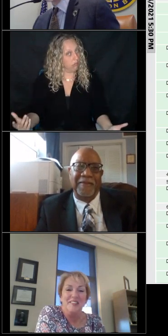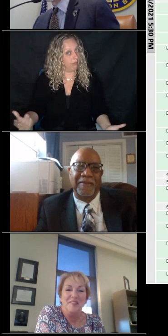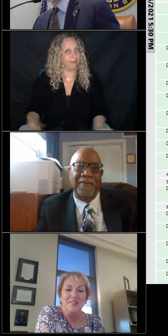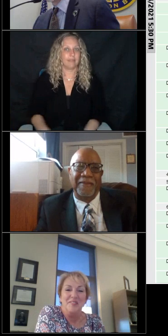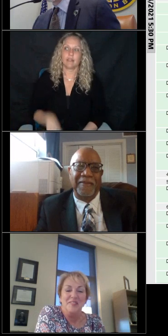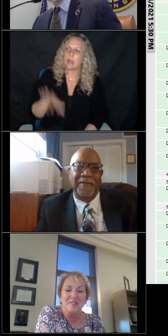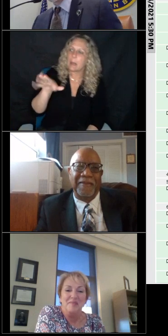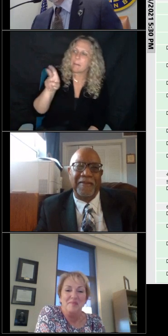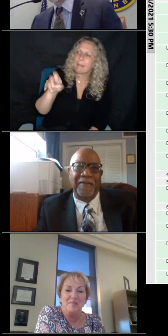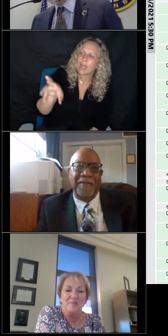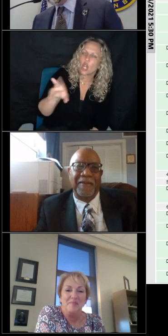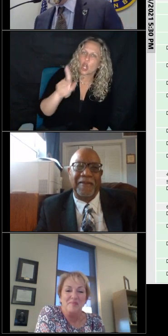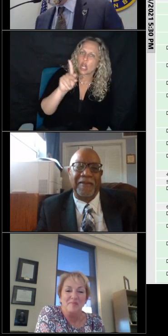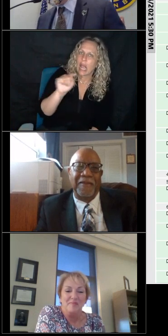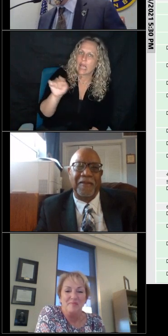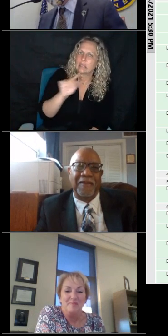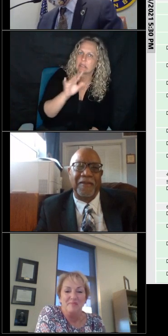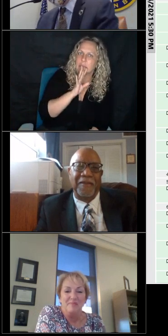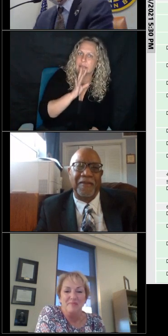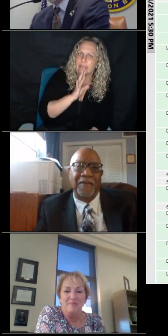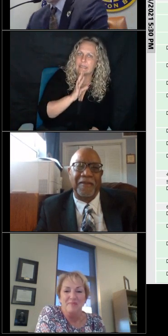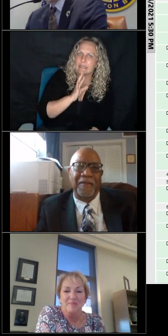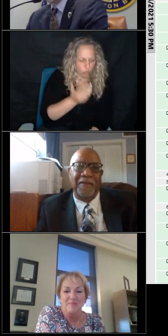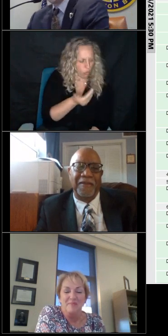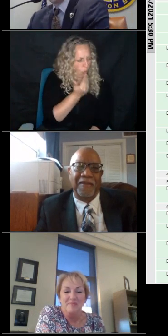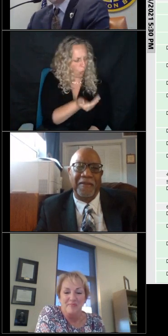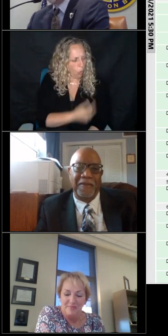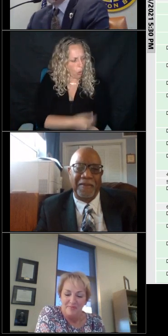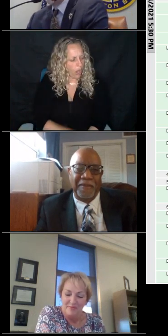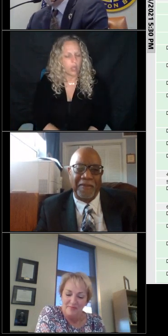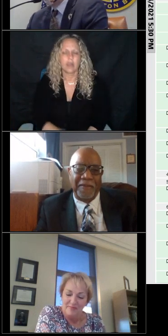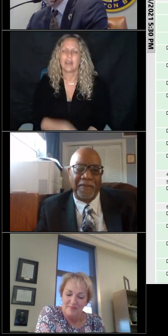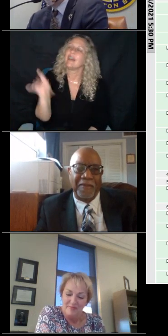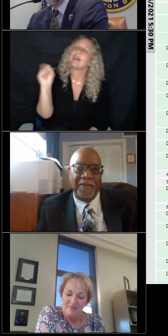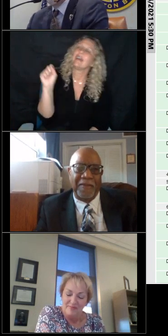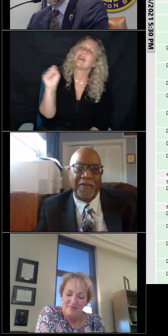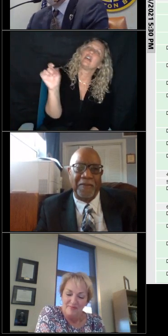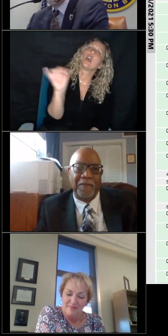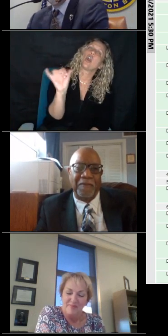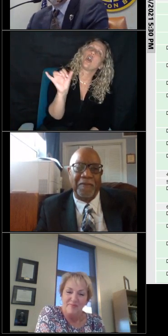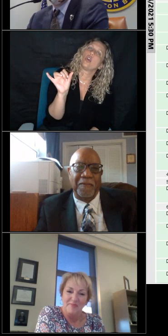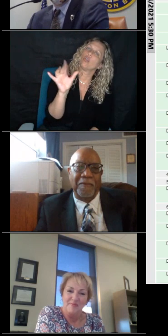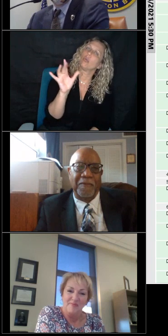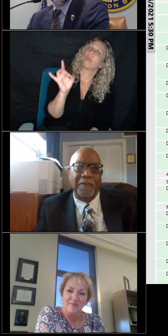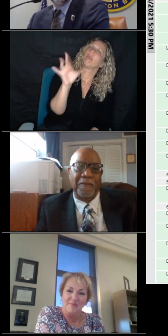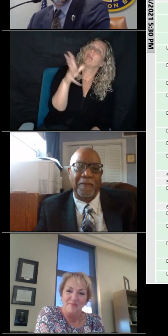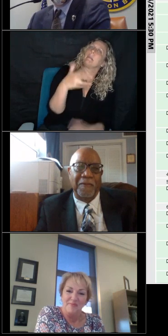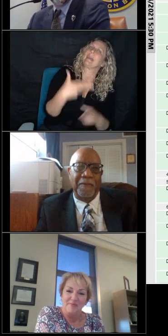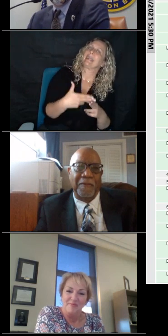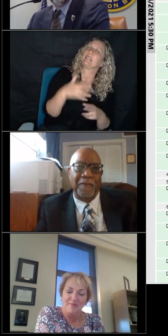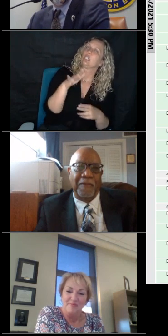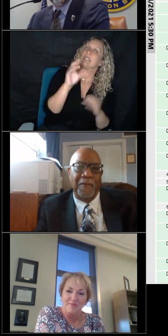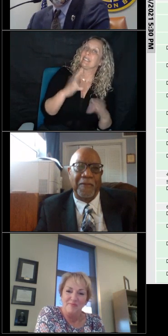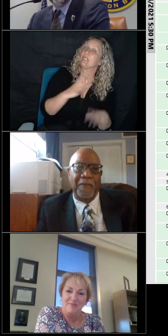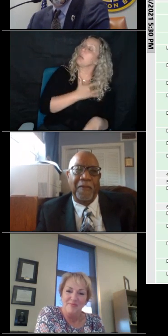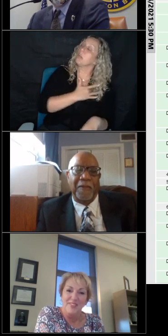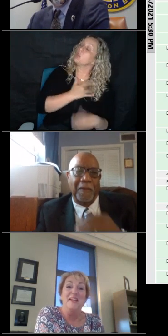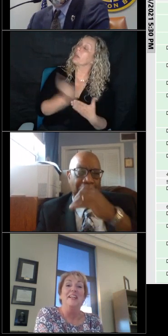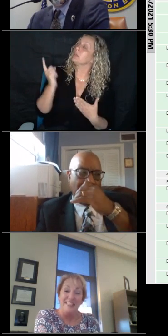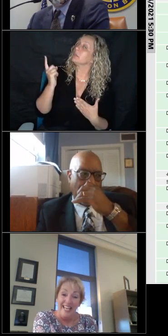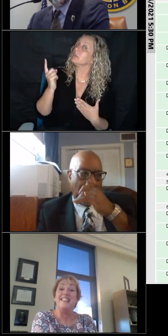Mayor. Commissioner Katz, please go ahead. I guess it's also worth mentioning that it is Teacher Appreciation